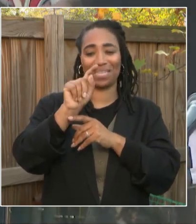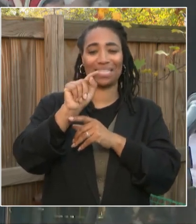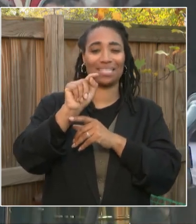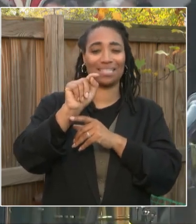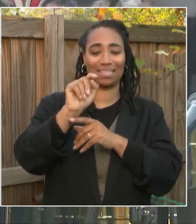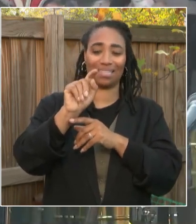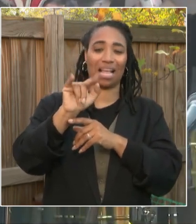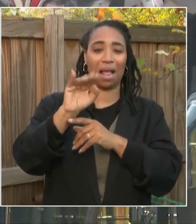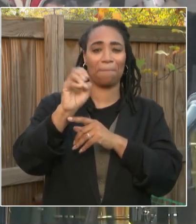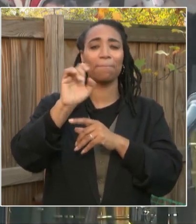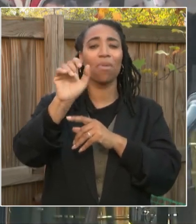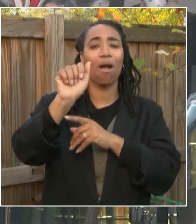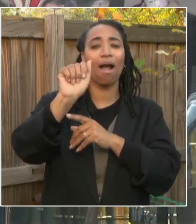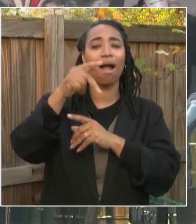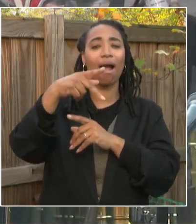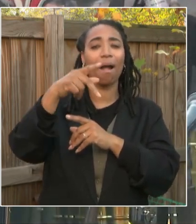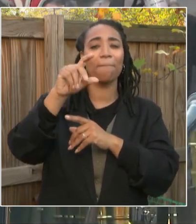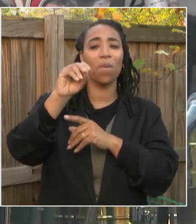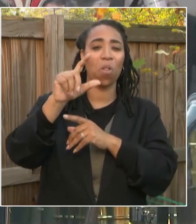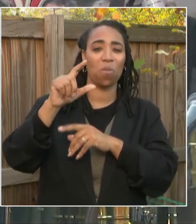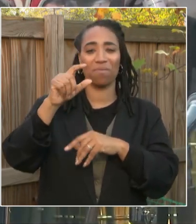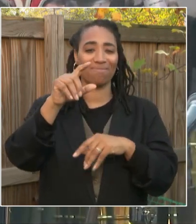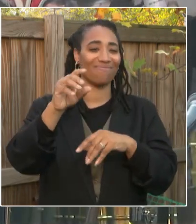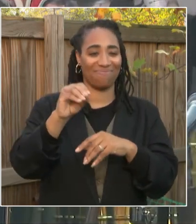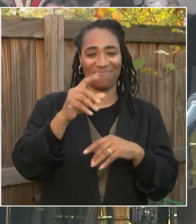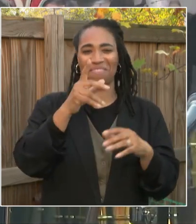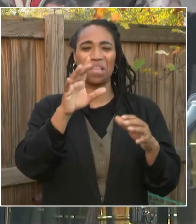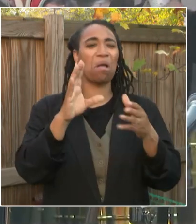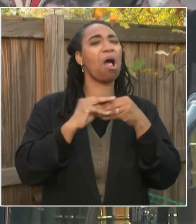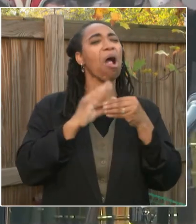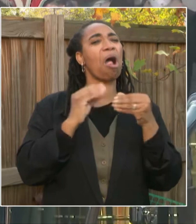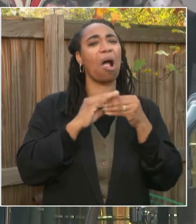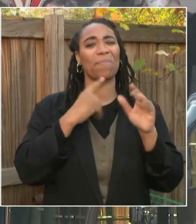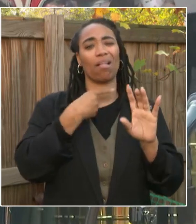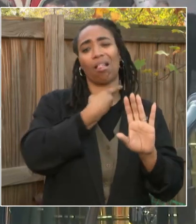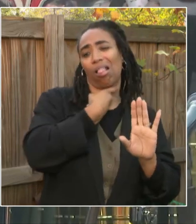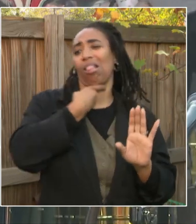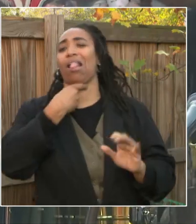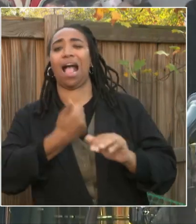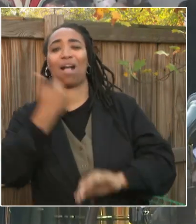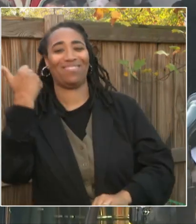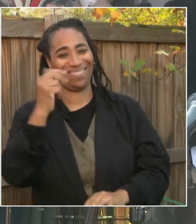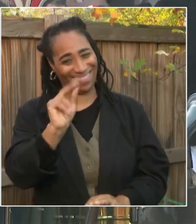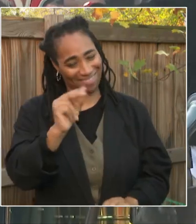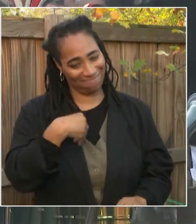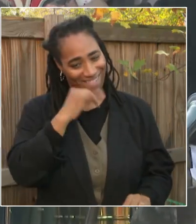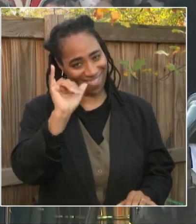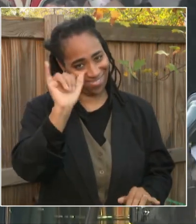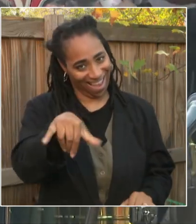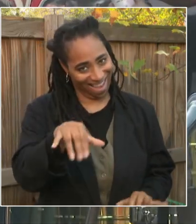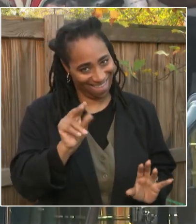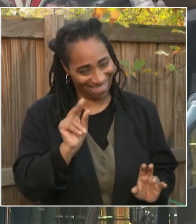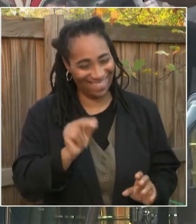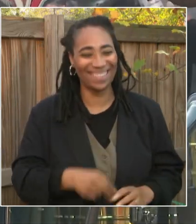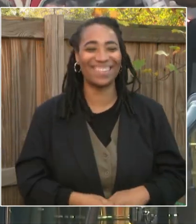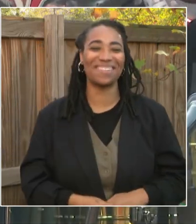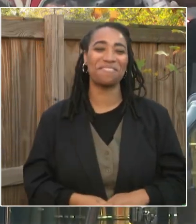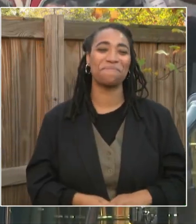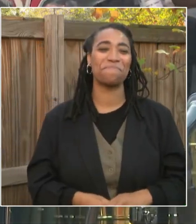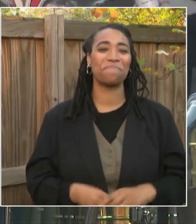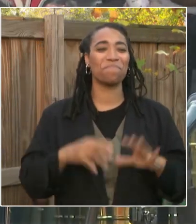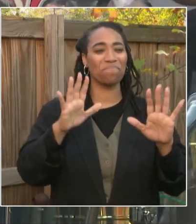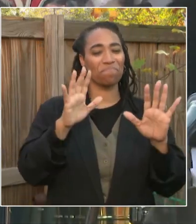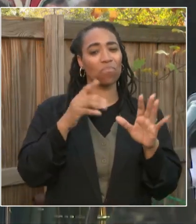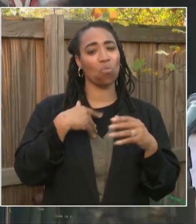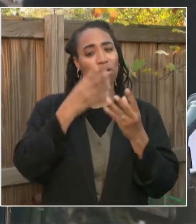well, Natalie, and the team here at the Go-Go Museum, which I do think needs to be named. Wherever Ron